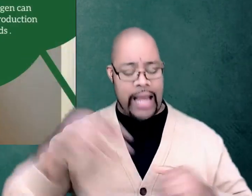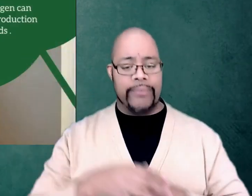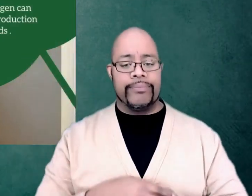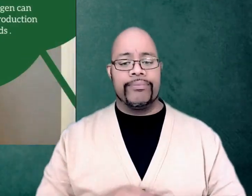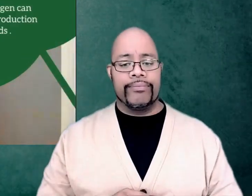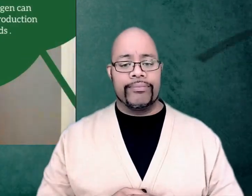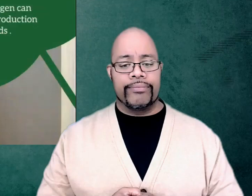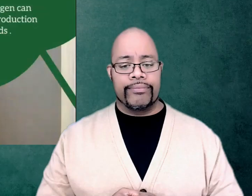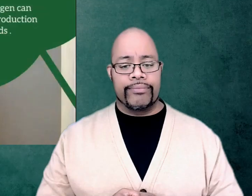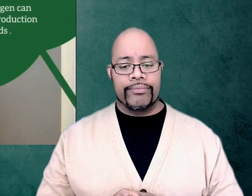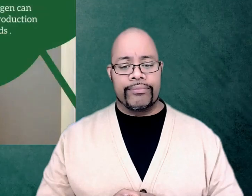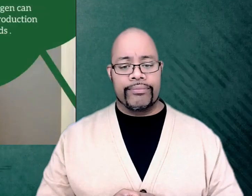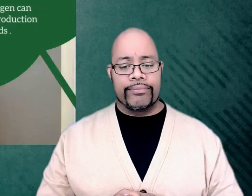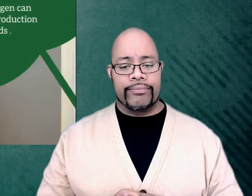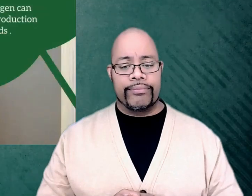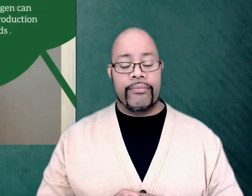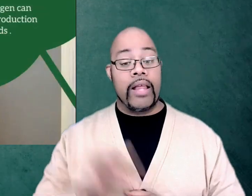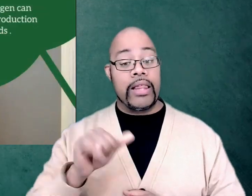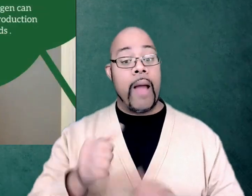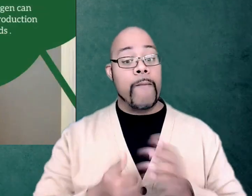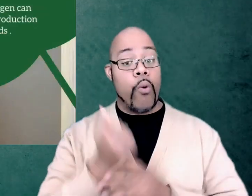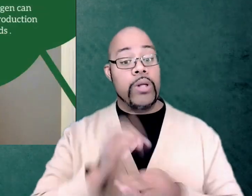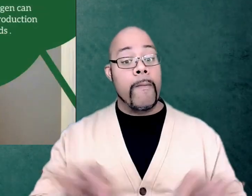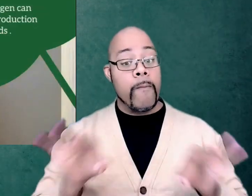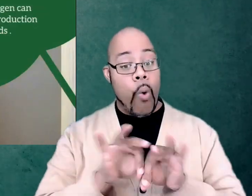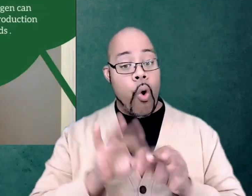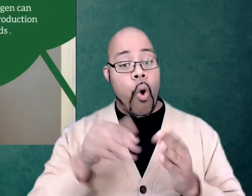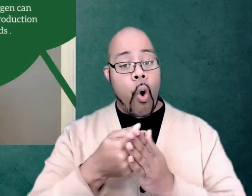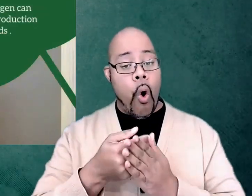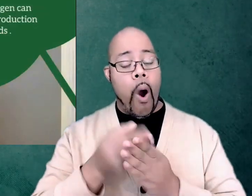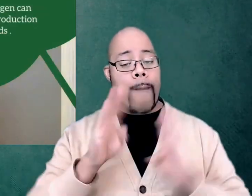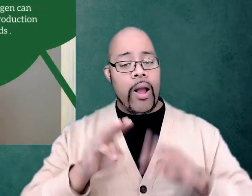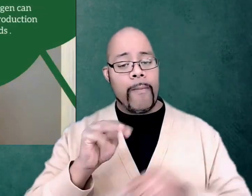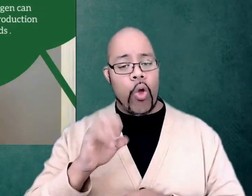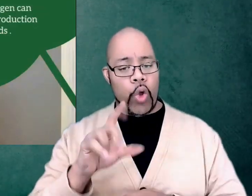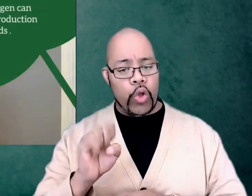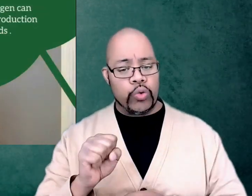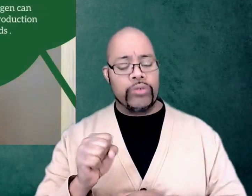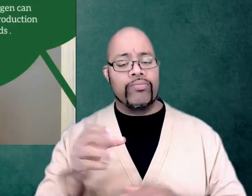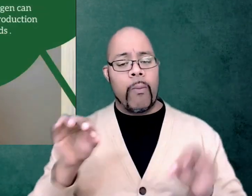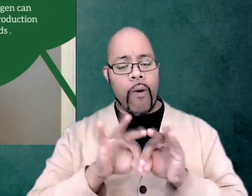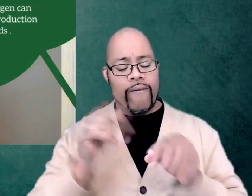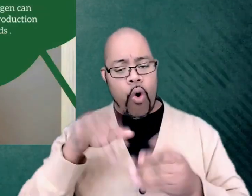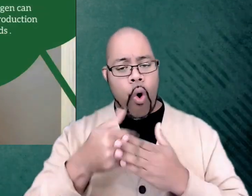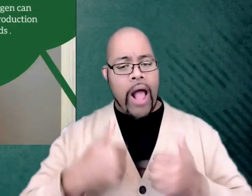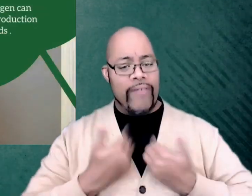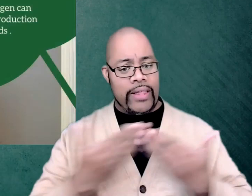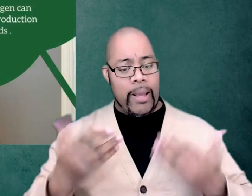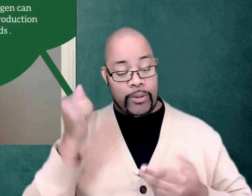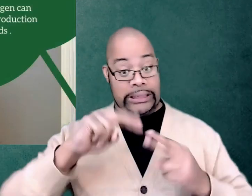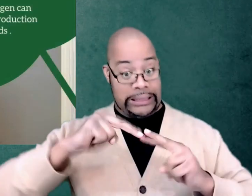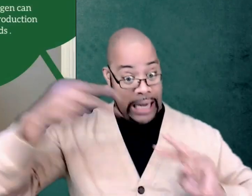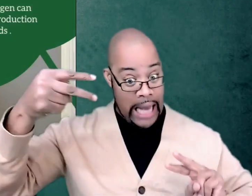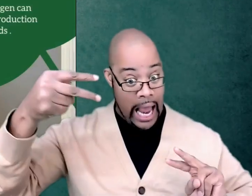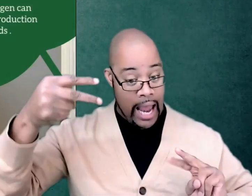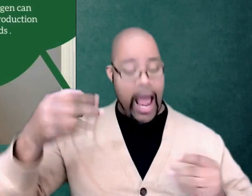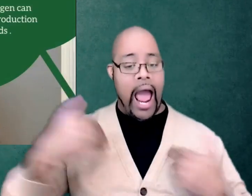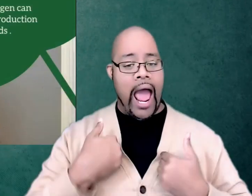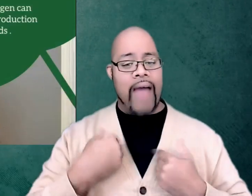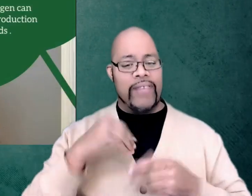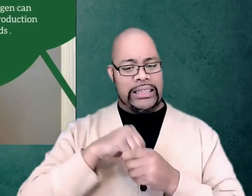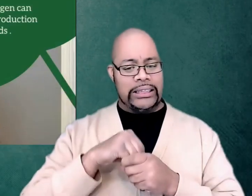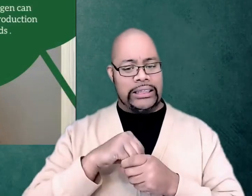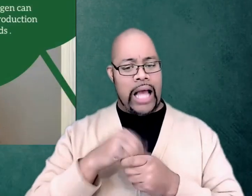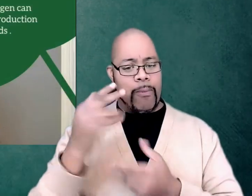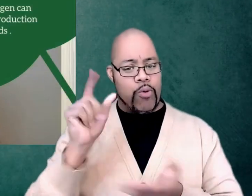DNA and RNA. Now, these are the most important of all biological molecules and crucial for all living things because DNA carries the